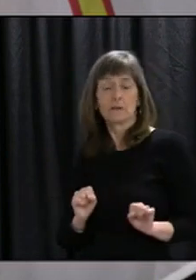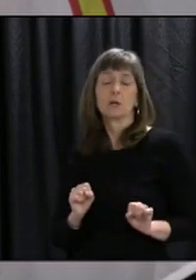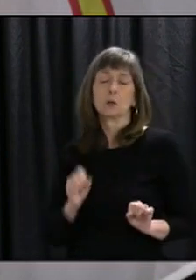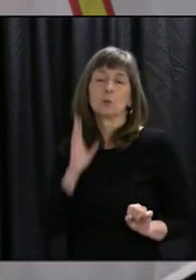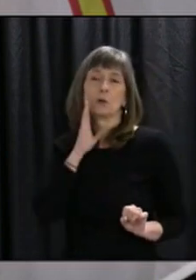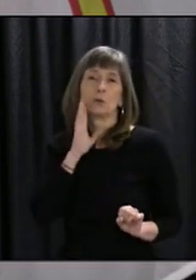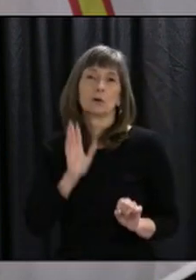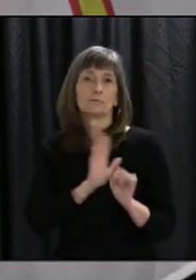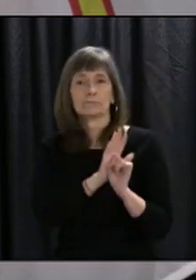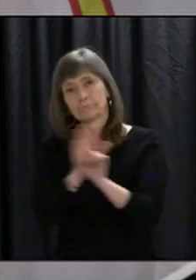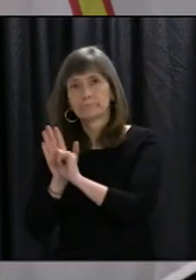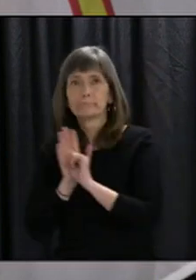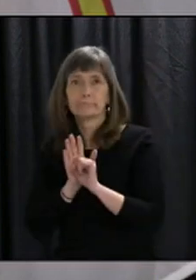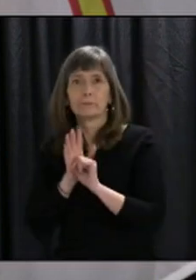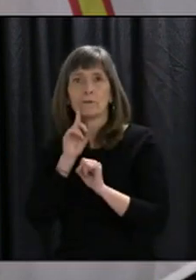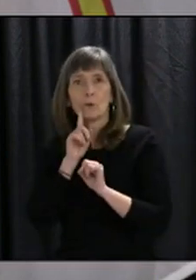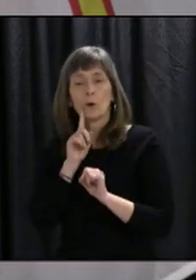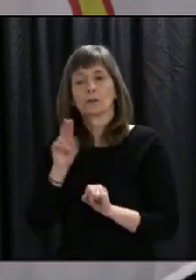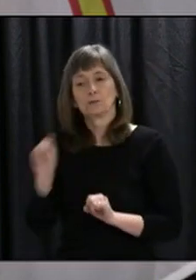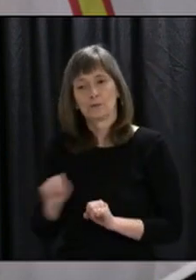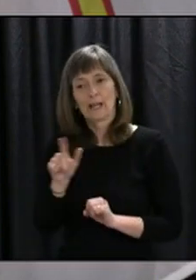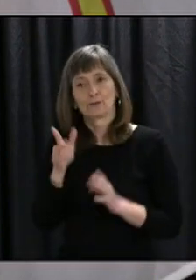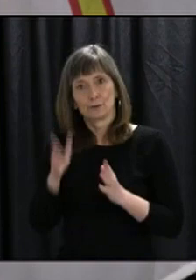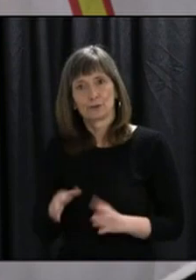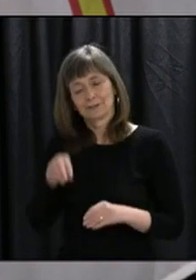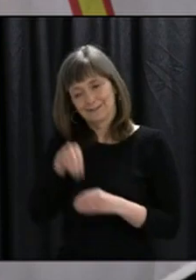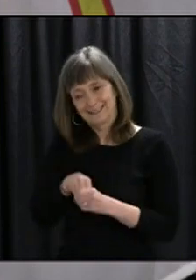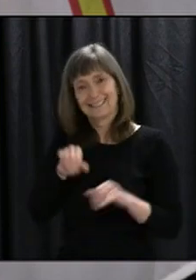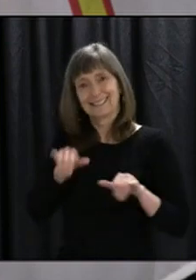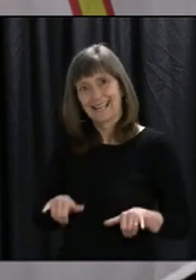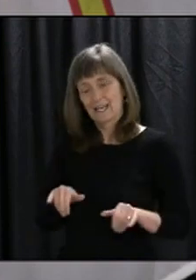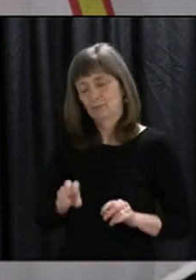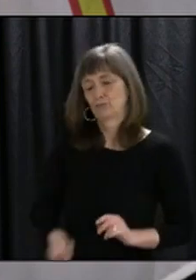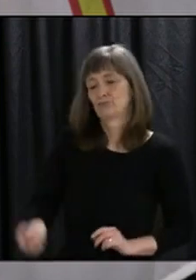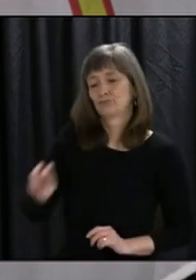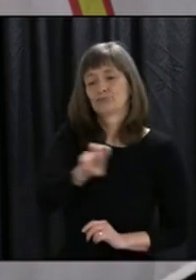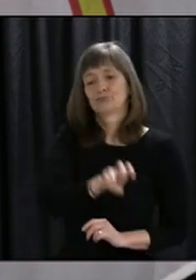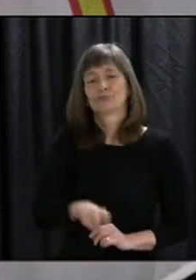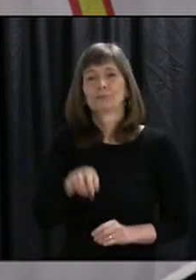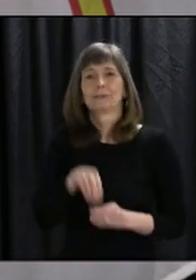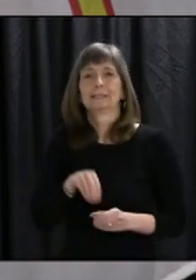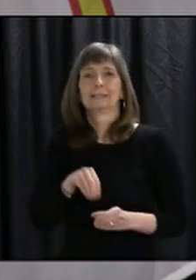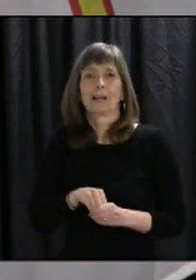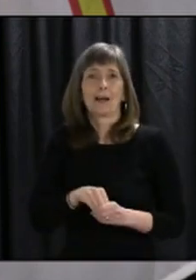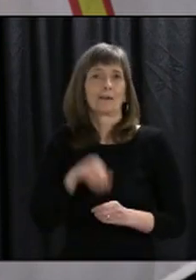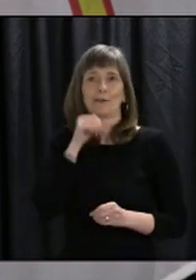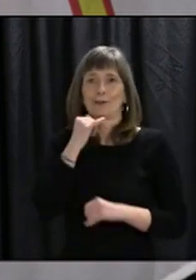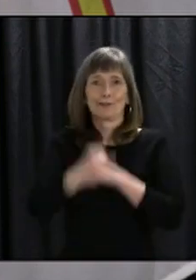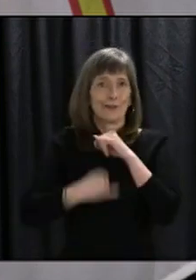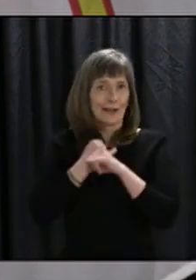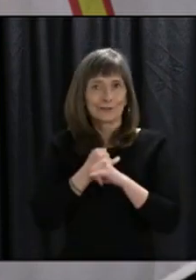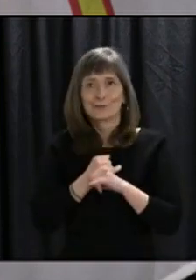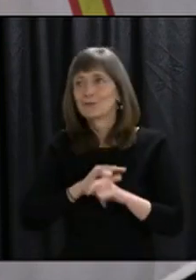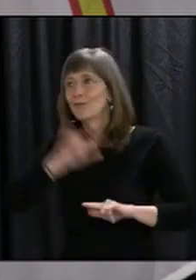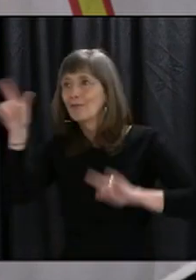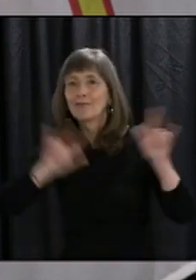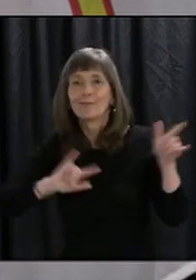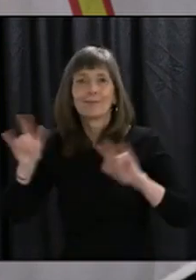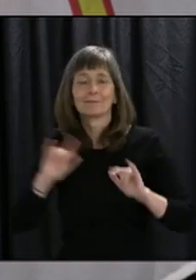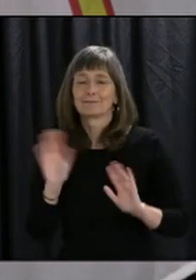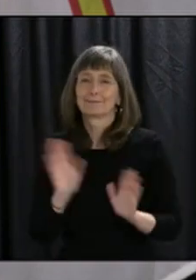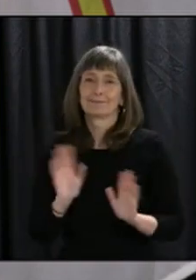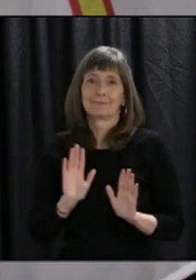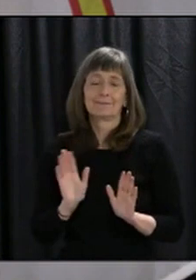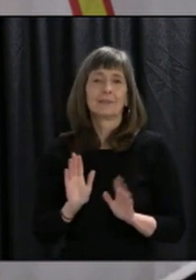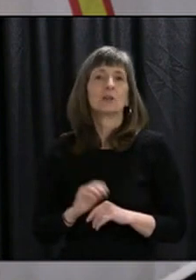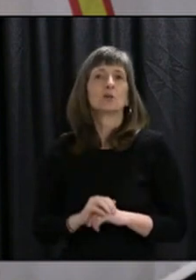people in Newfoundland and Labrador would travel more within Newfoundland and Labrador as opposed to people, especially international travels, coming into our province.